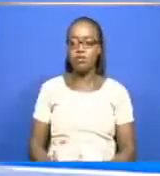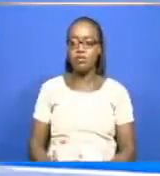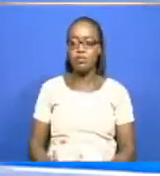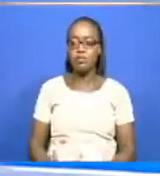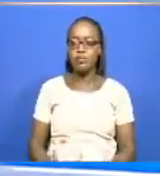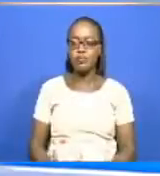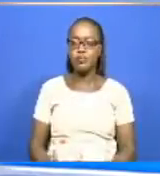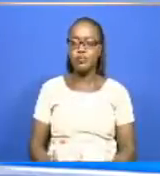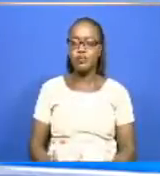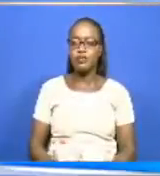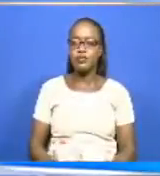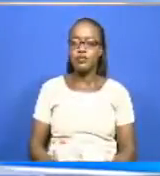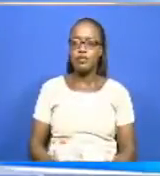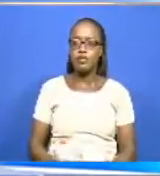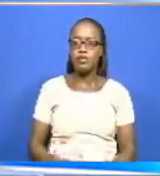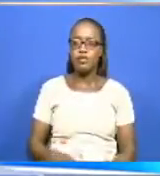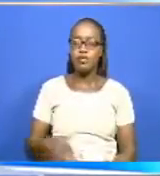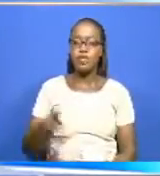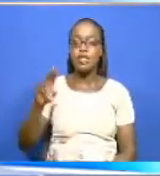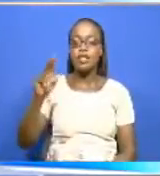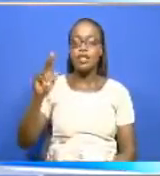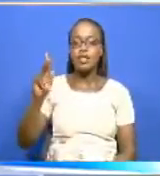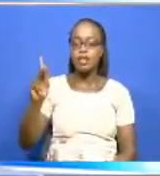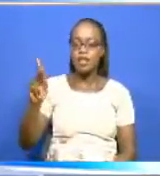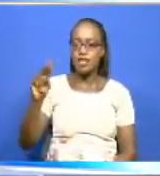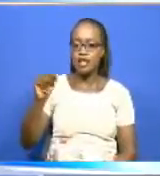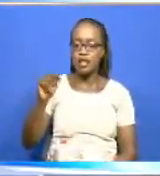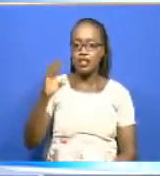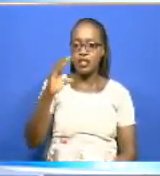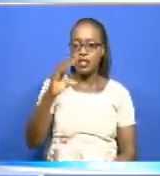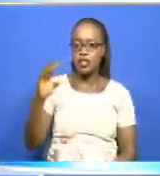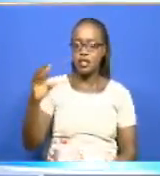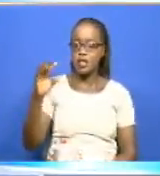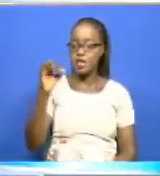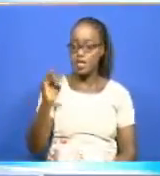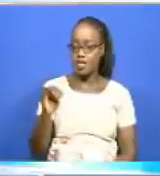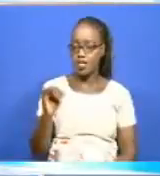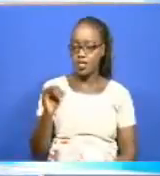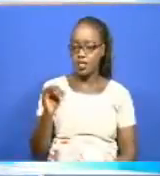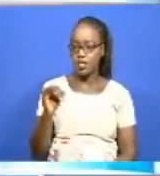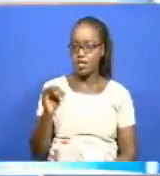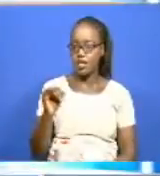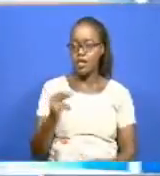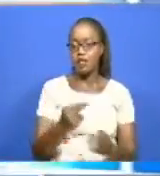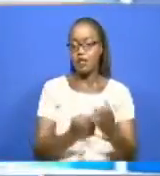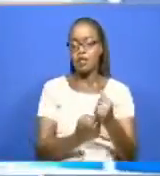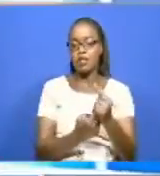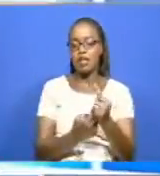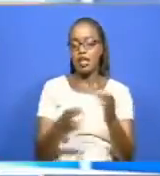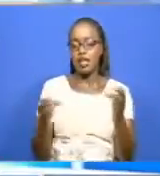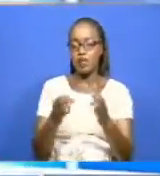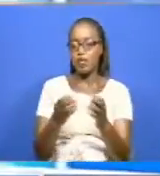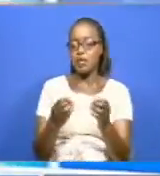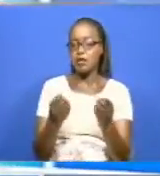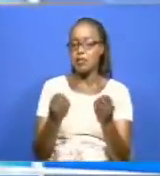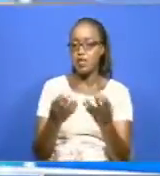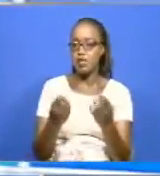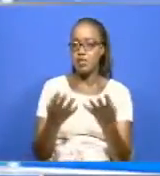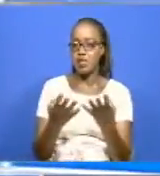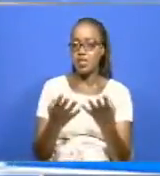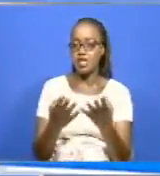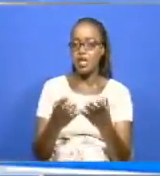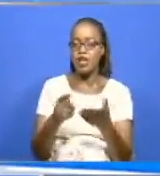Well, the Kenya National Chamber of Commerce and Industry, KNCCI, has partnered with several companies and banks to offer loans to those